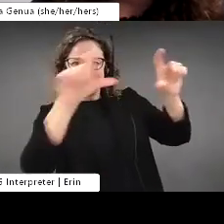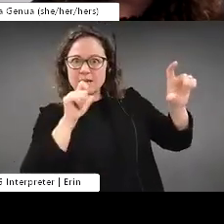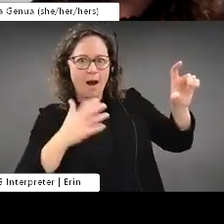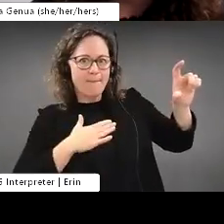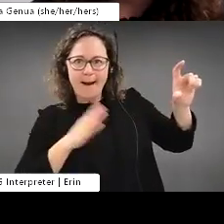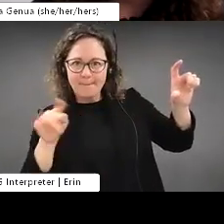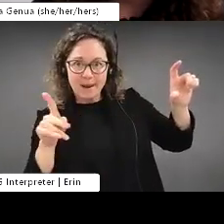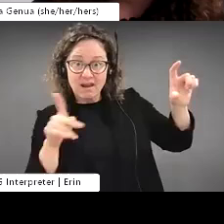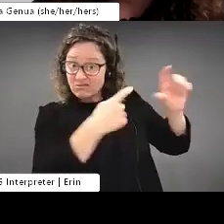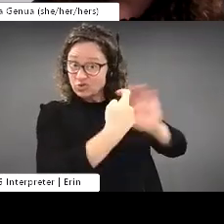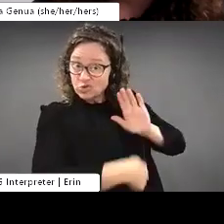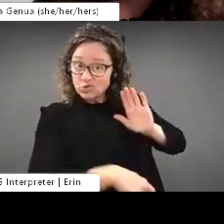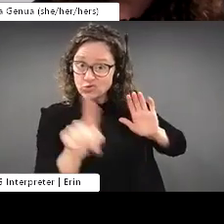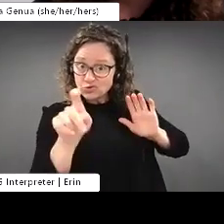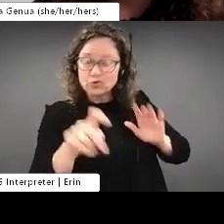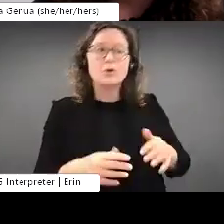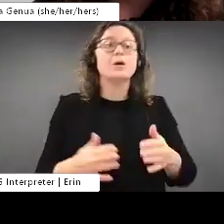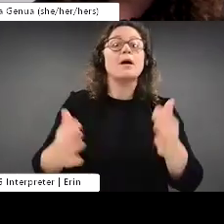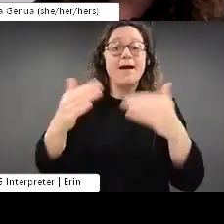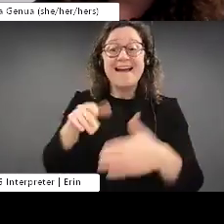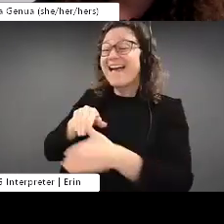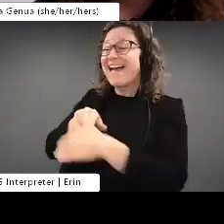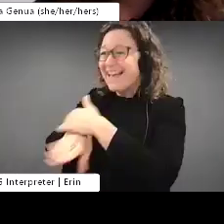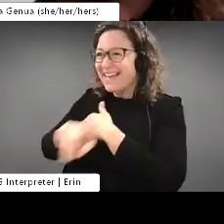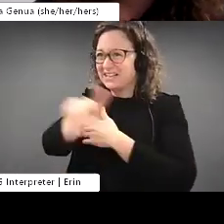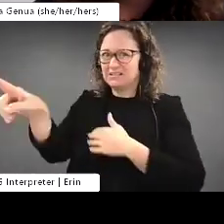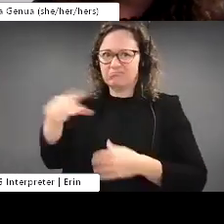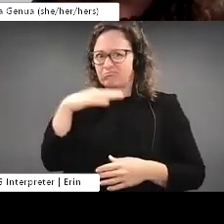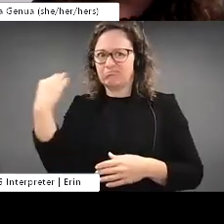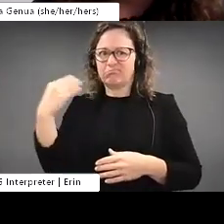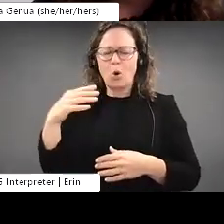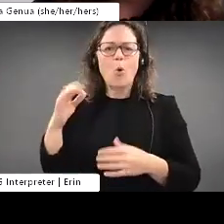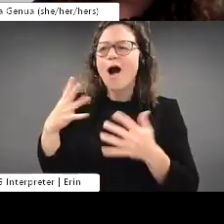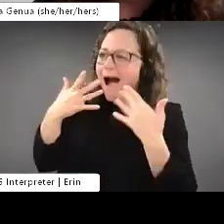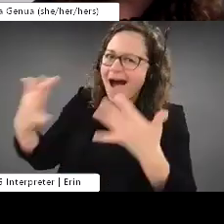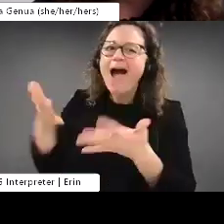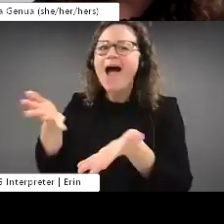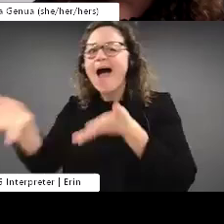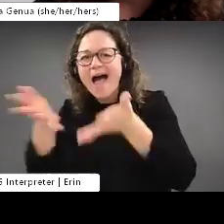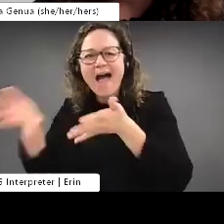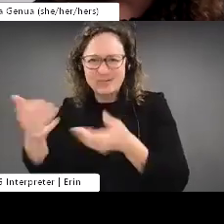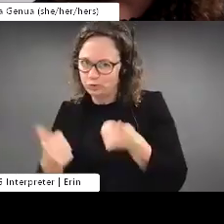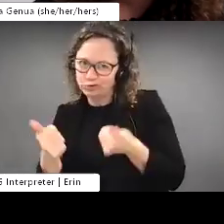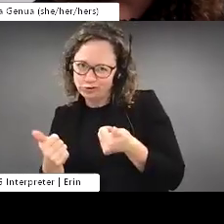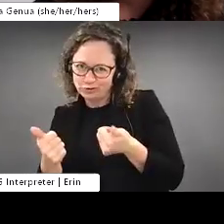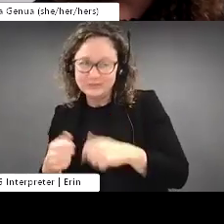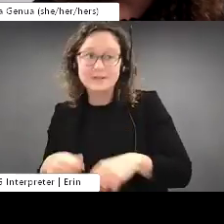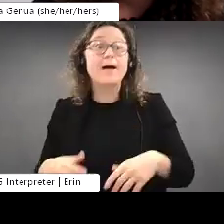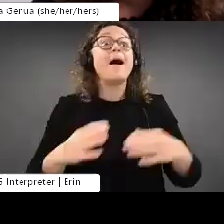Are the bank's customer service representatives friendly and willing to answer my questions? And can I get information about my account